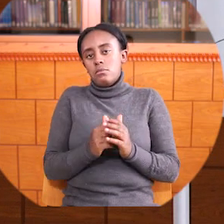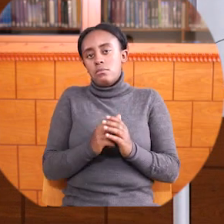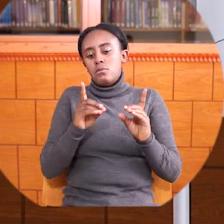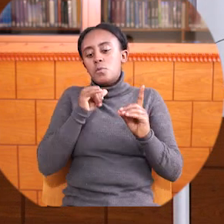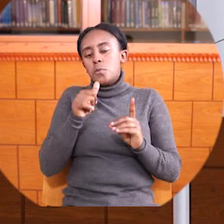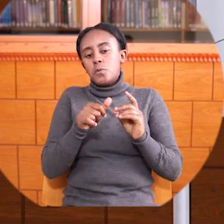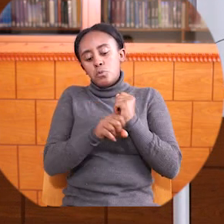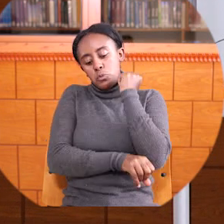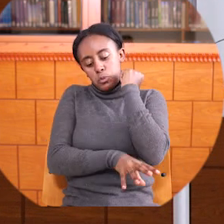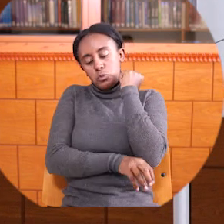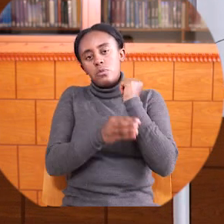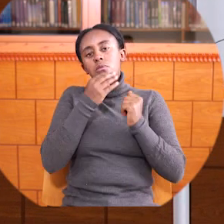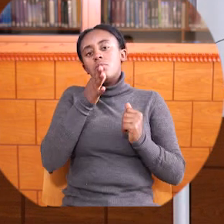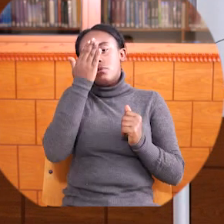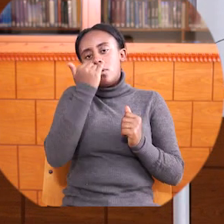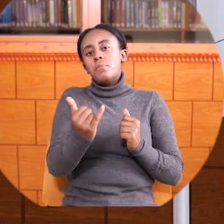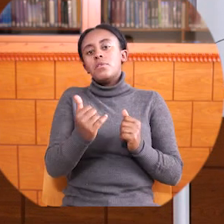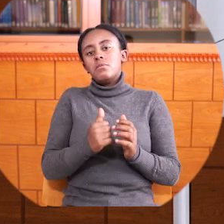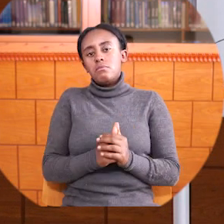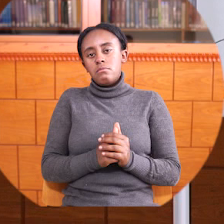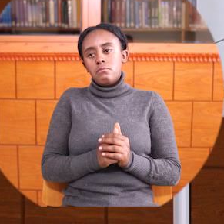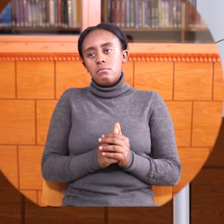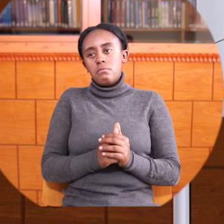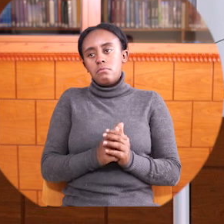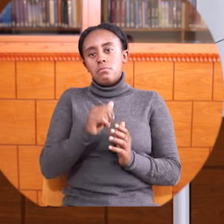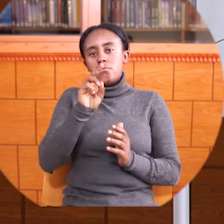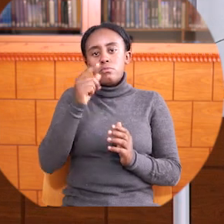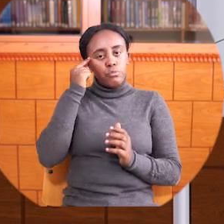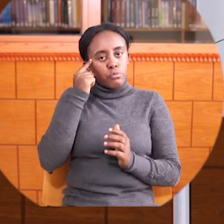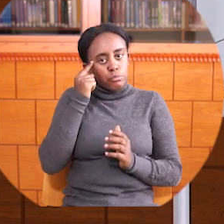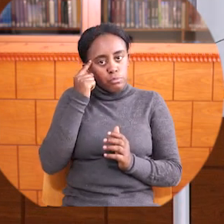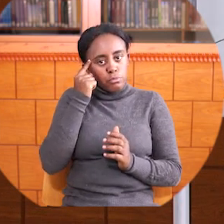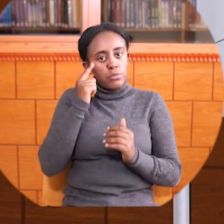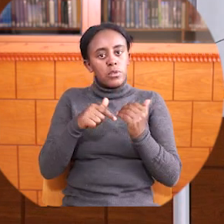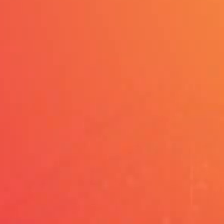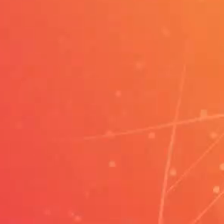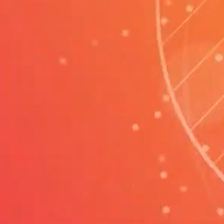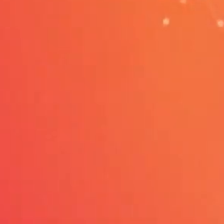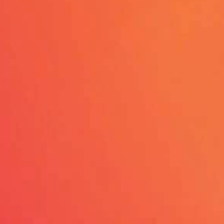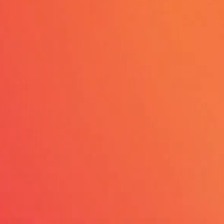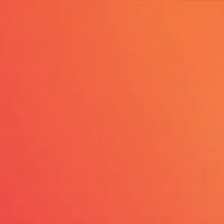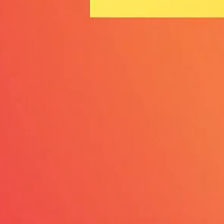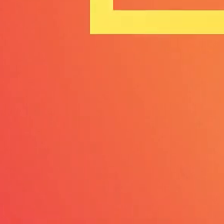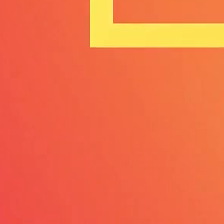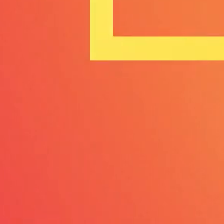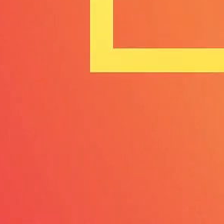not eat it is root? I will give you time to think about this question.